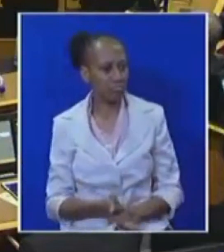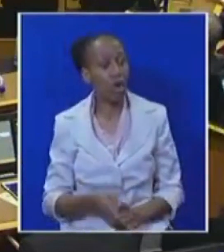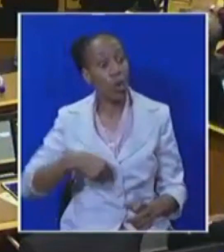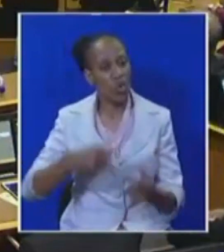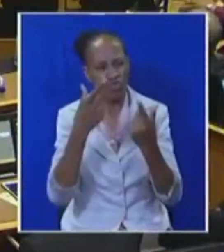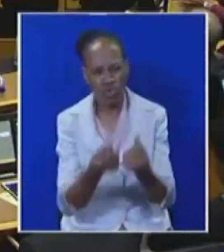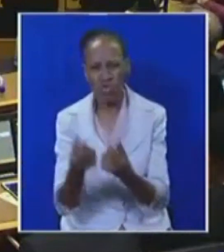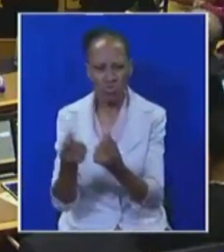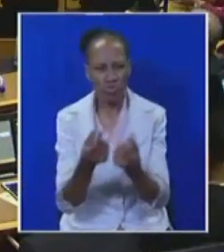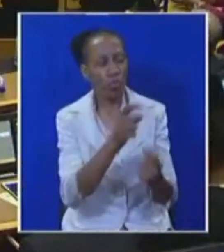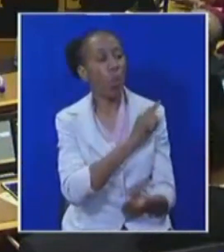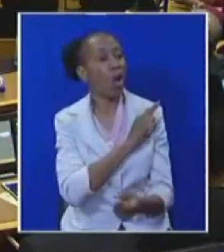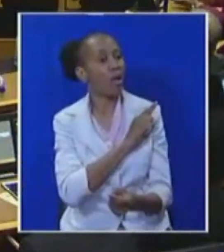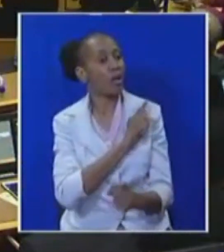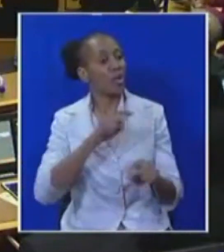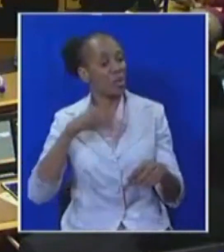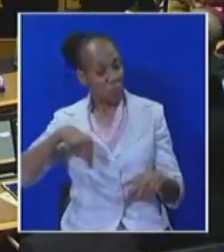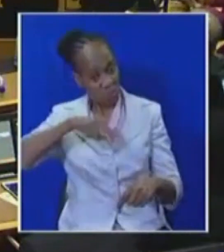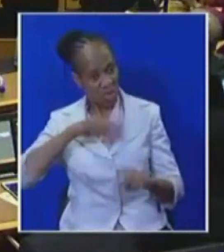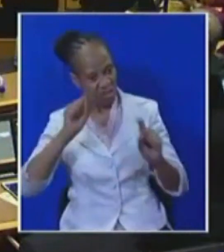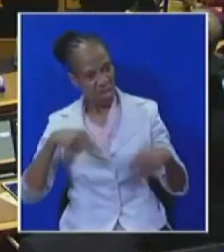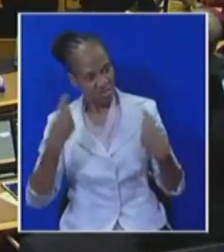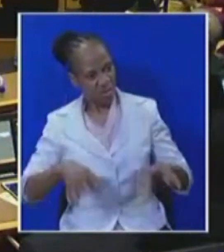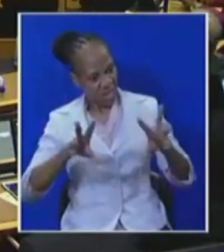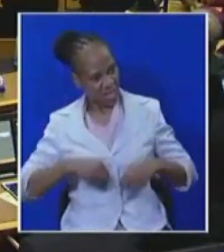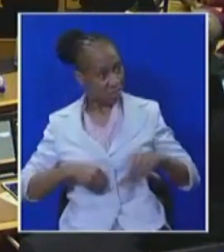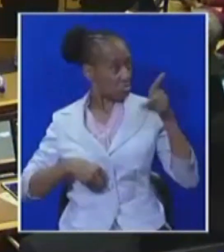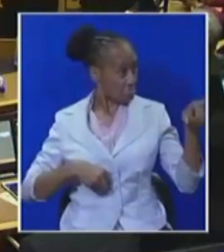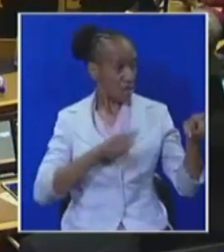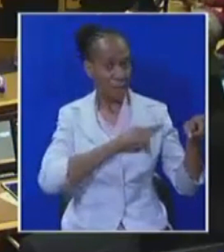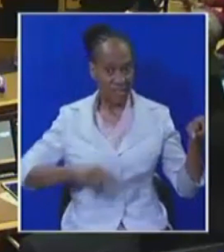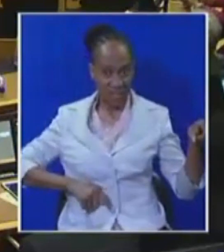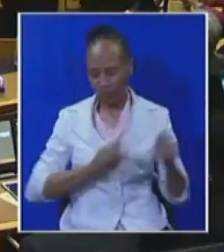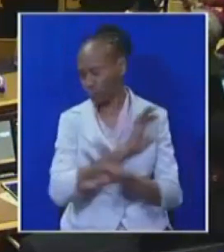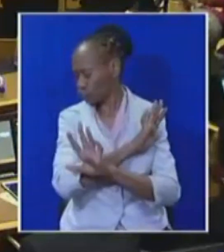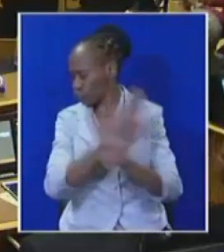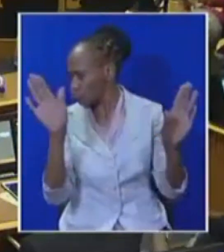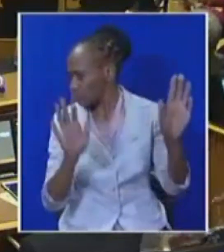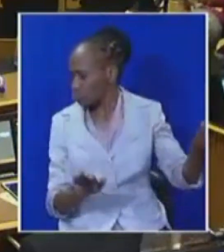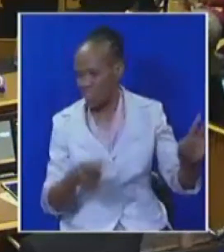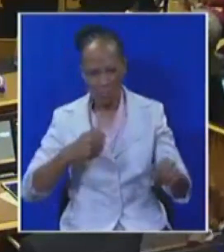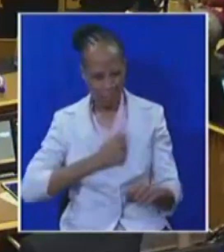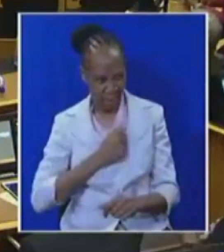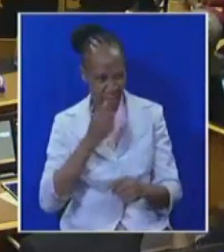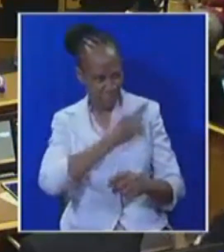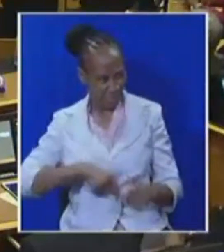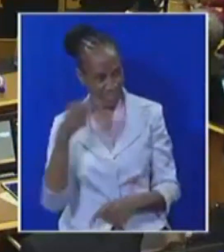We are doing what we are doing because we do not recognize him of the Black as Rock, our president. Please remove he the is members not who have our been president. Named.